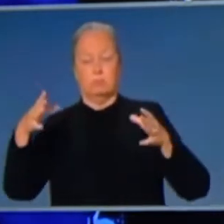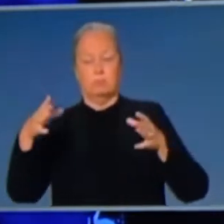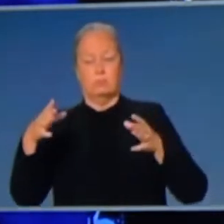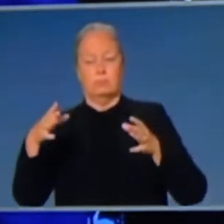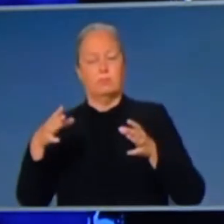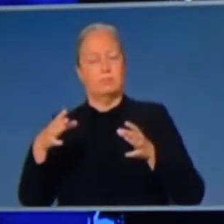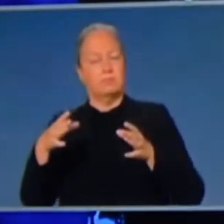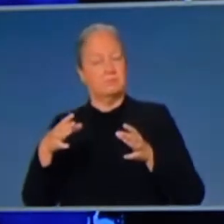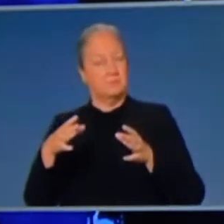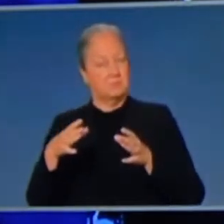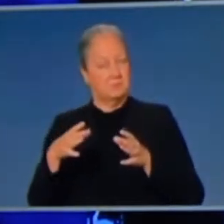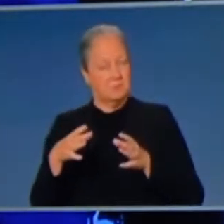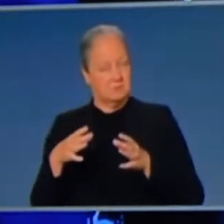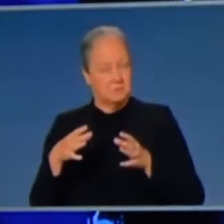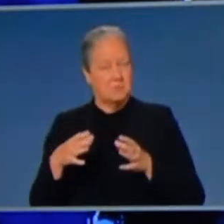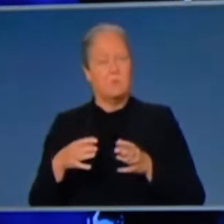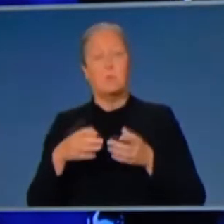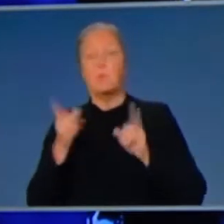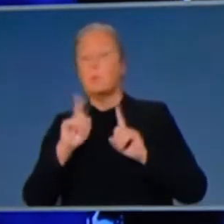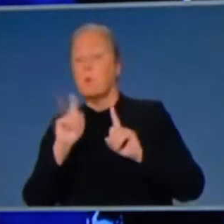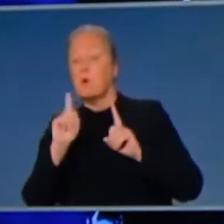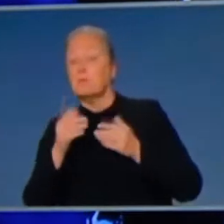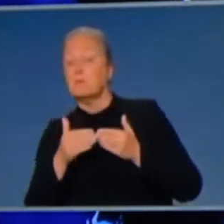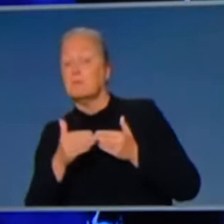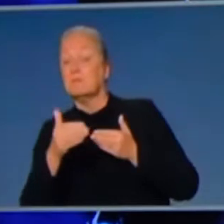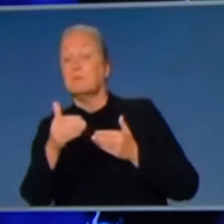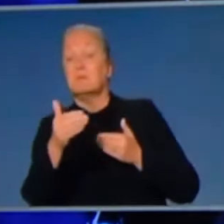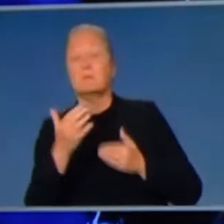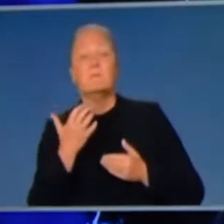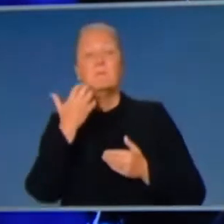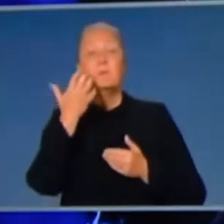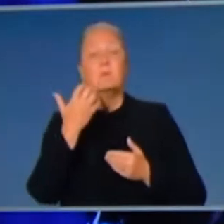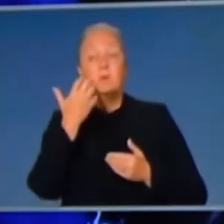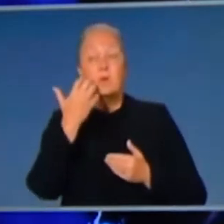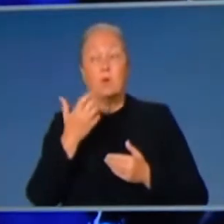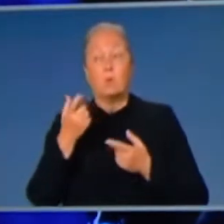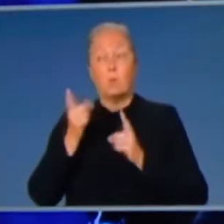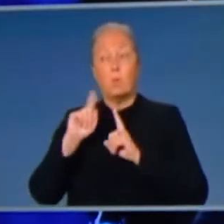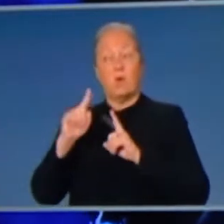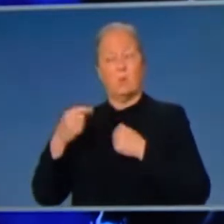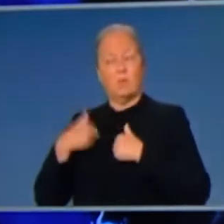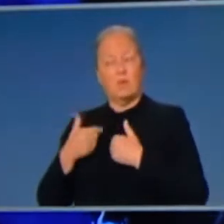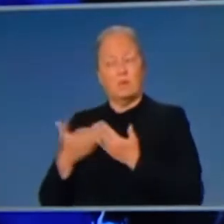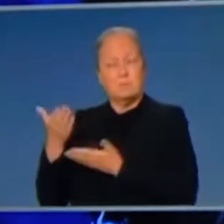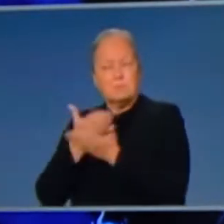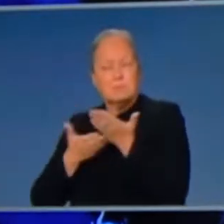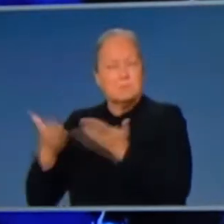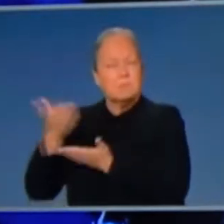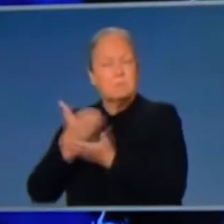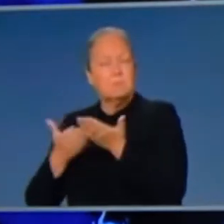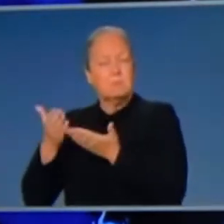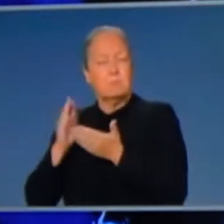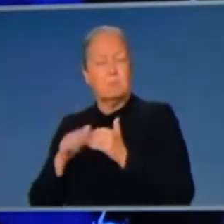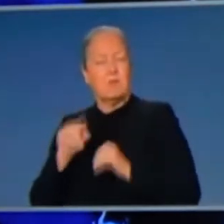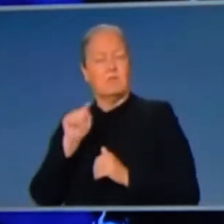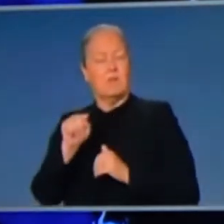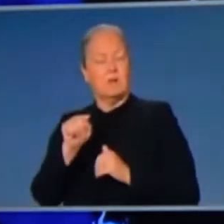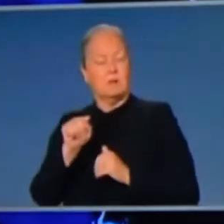and certainly ahead of what all the theoretical models would have suggested. But we must hold the